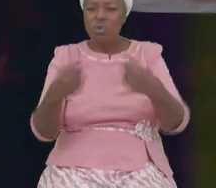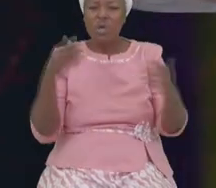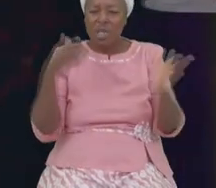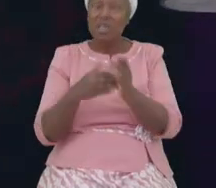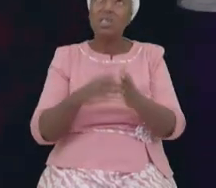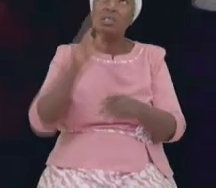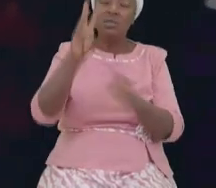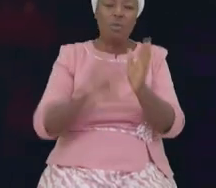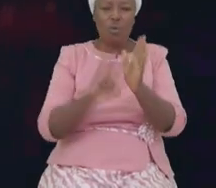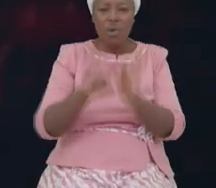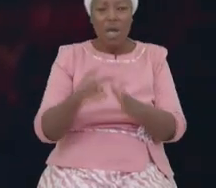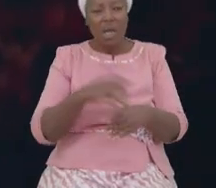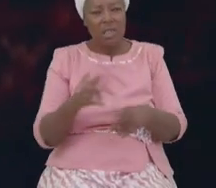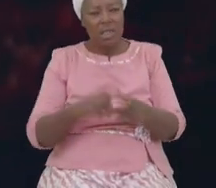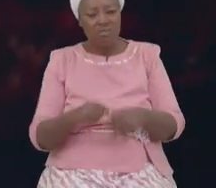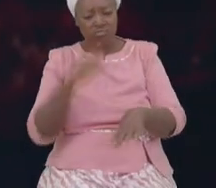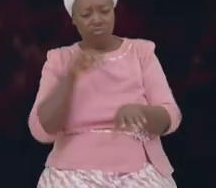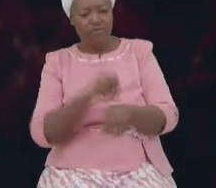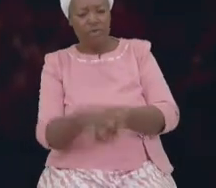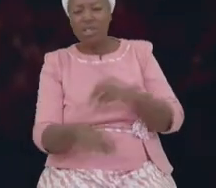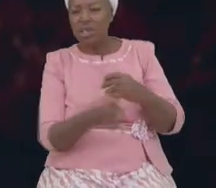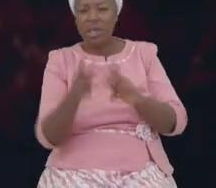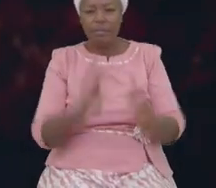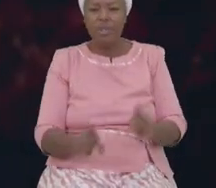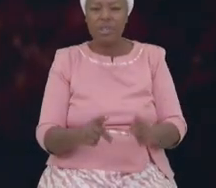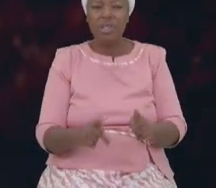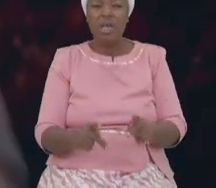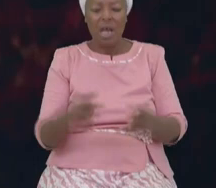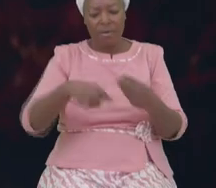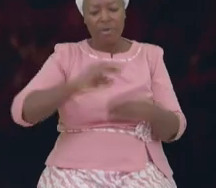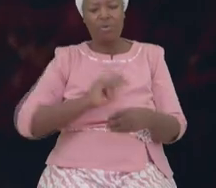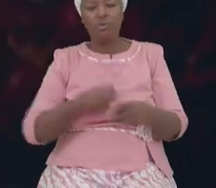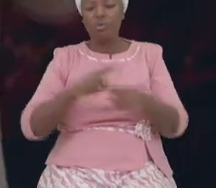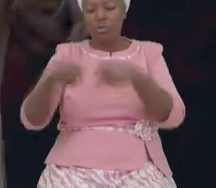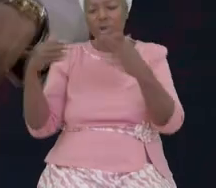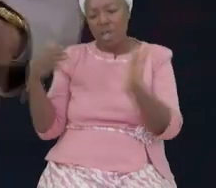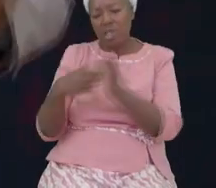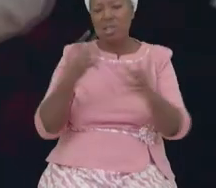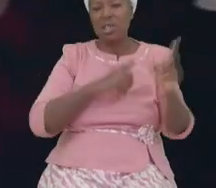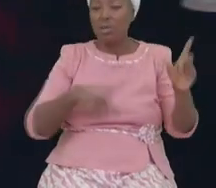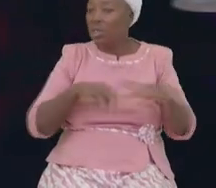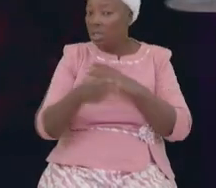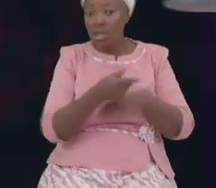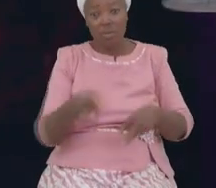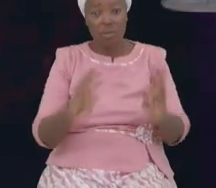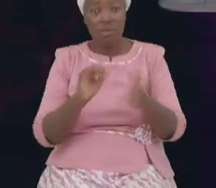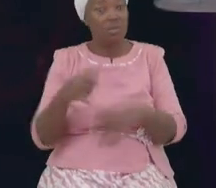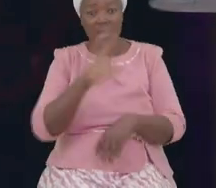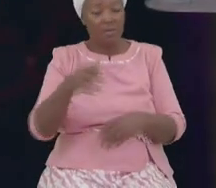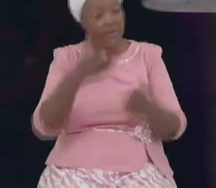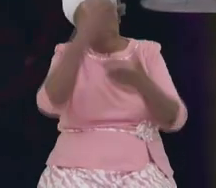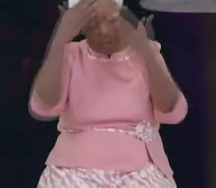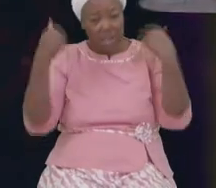influence any other person around us to go against the Lord. In any way, we never forget ourselves, because